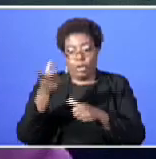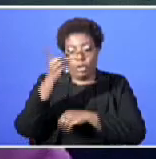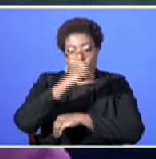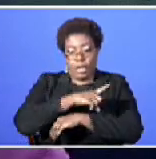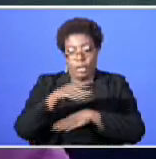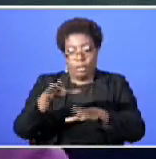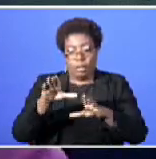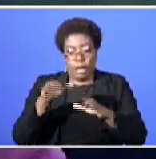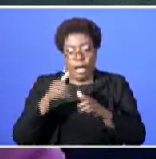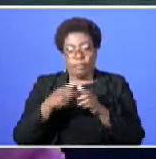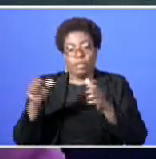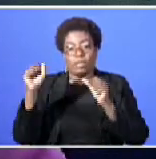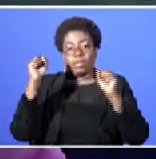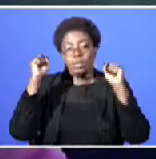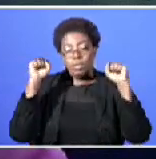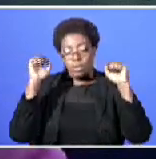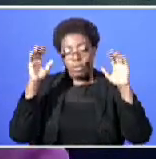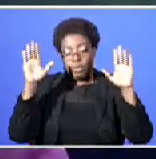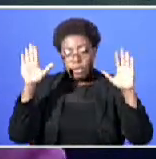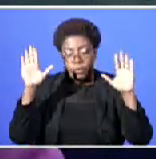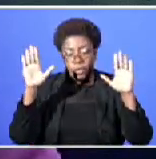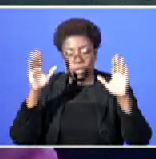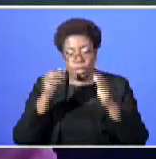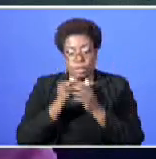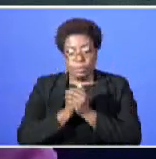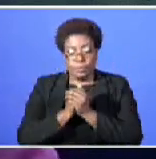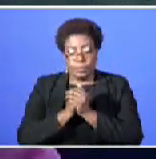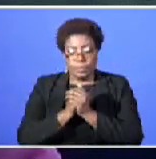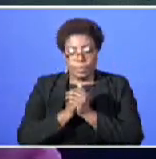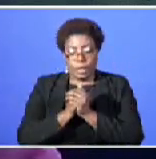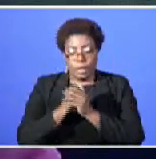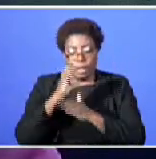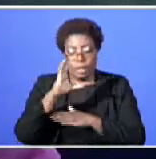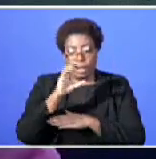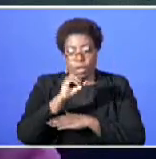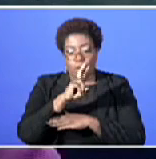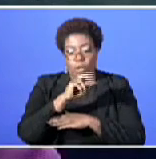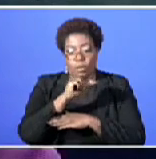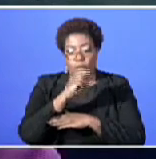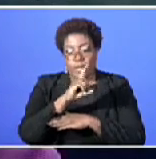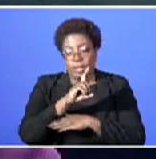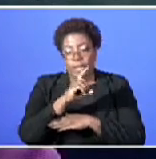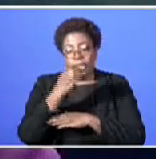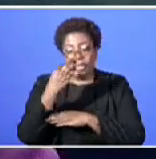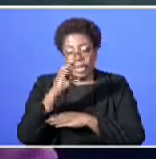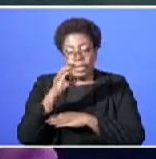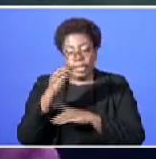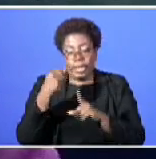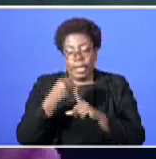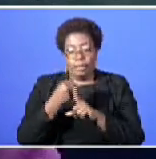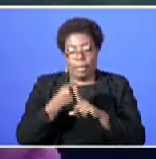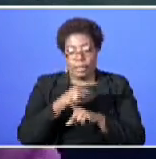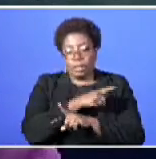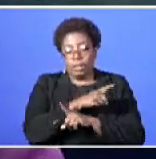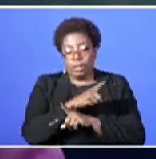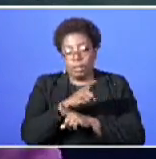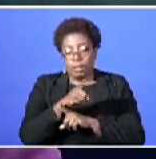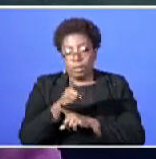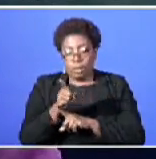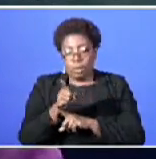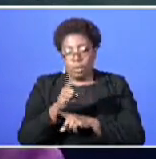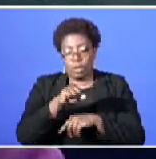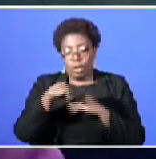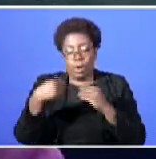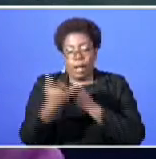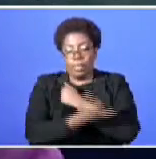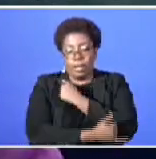his crucifixion by the Romans at Calvary. Well, no doubt the COVID-19 pandemic is currently impacting observances around the country.